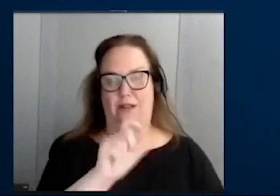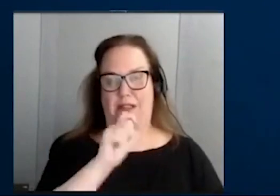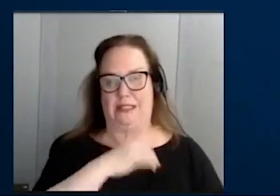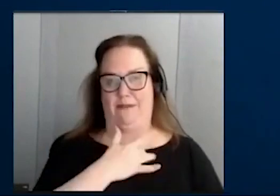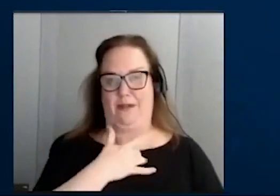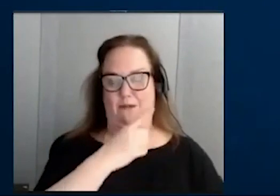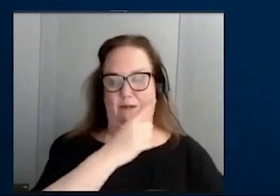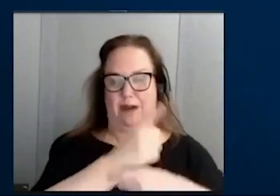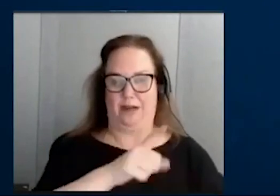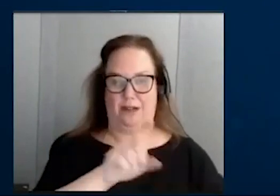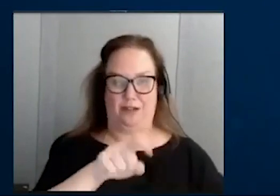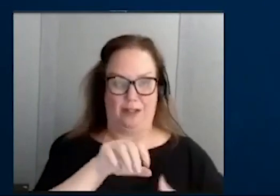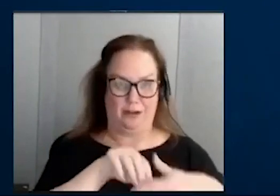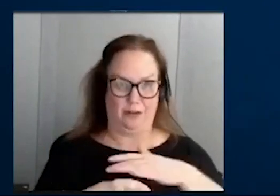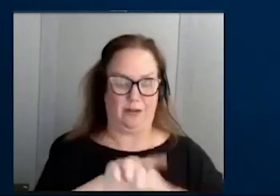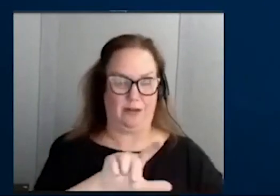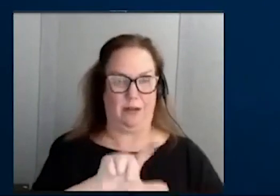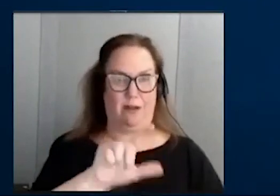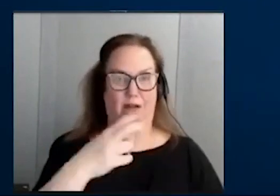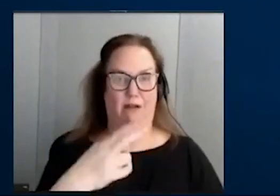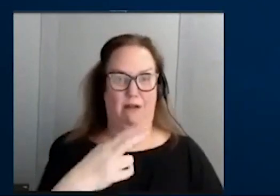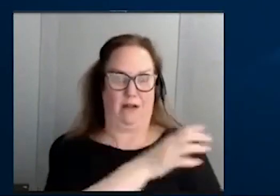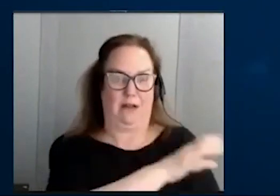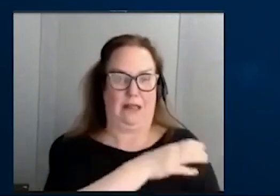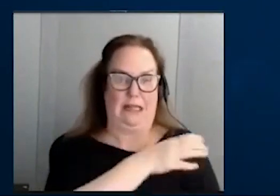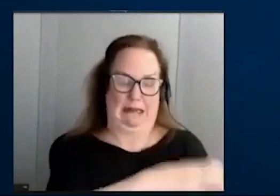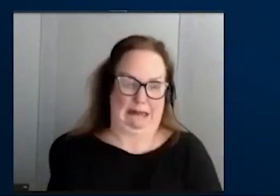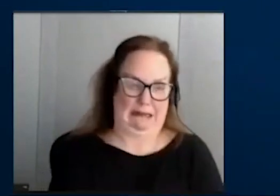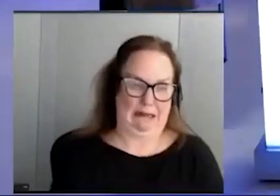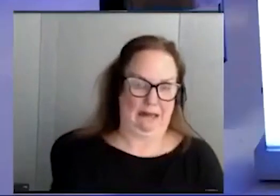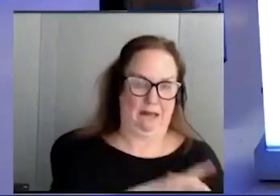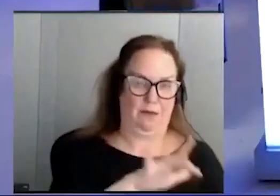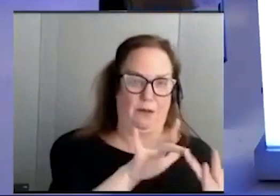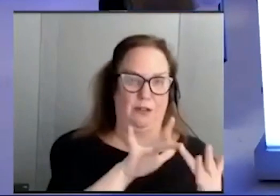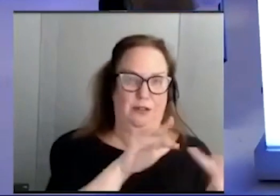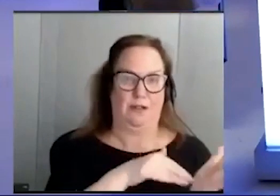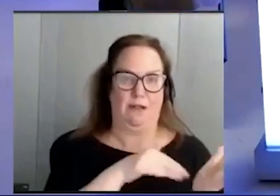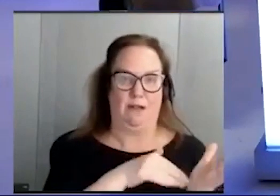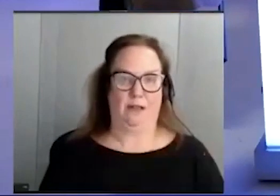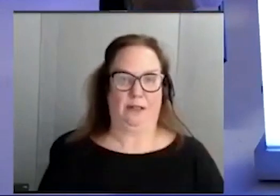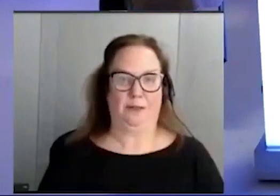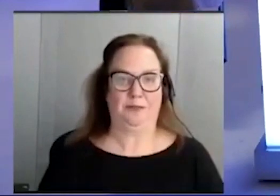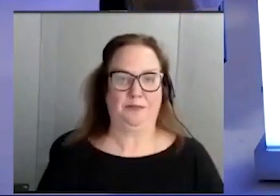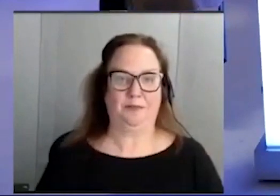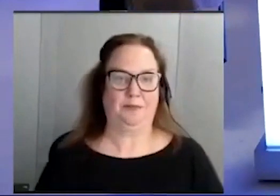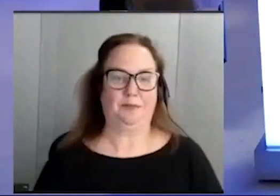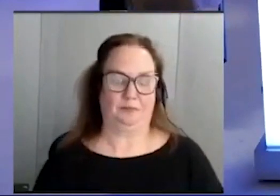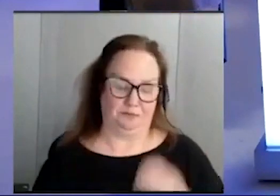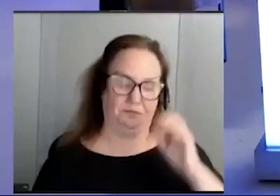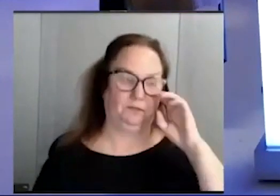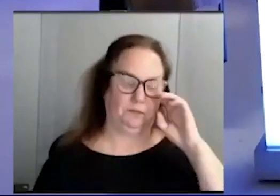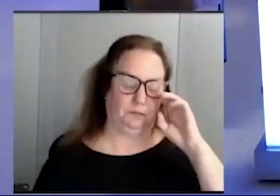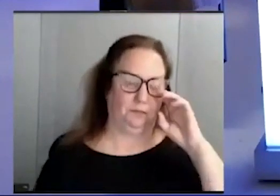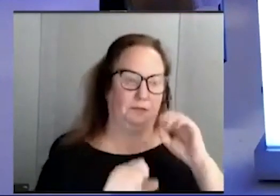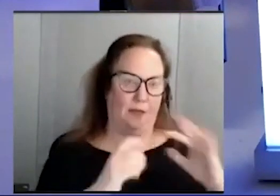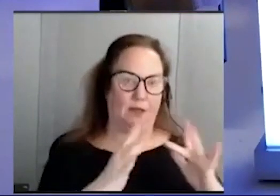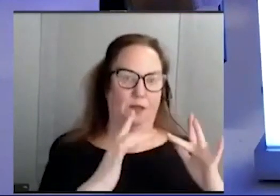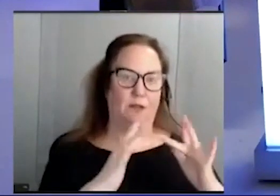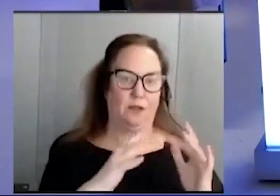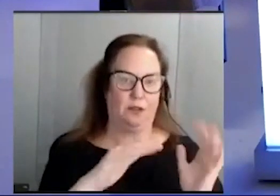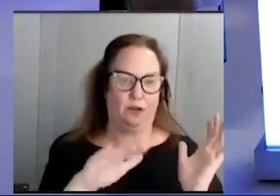she get into the clinic? Should she reach out to a doctor? What should she do? Yes, I think she should reach out to her